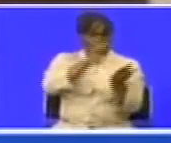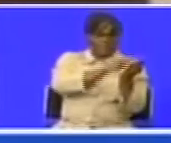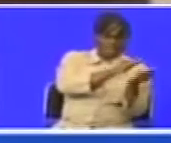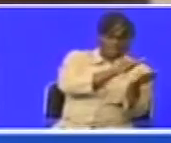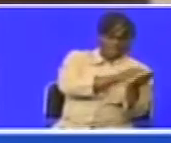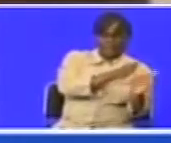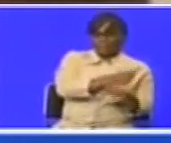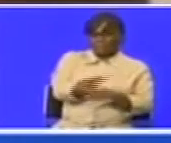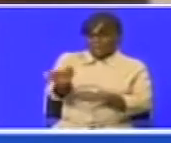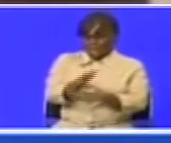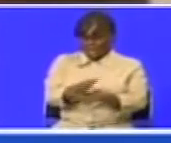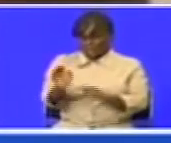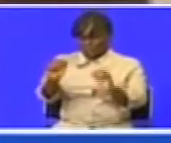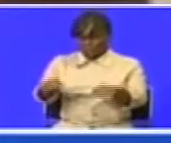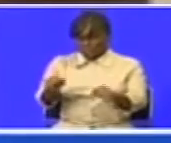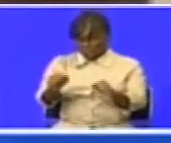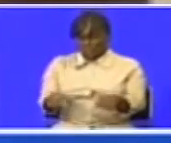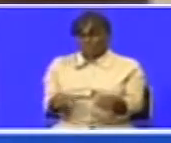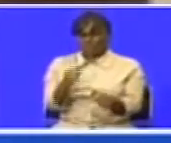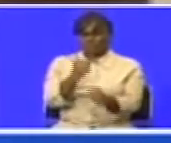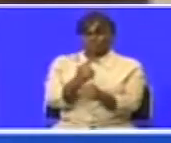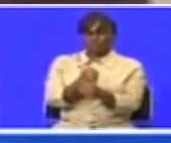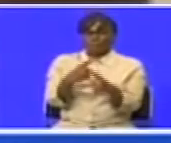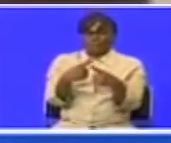do branchless banking for our customers.